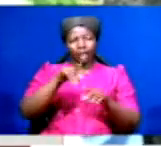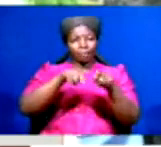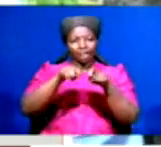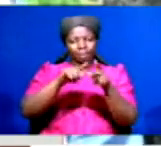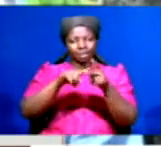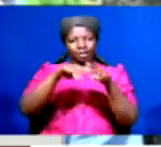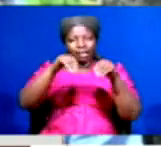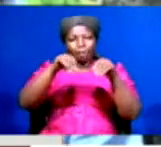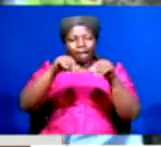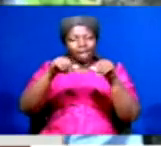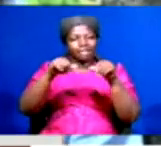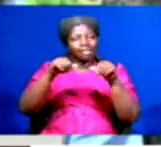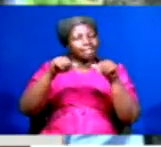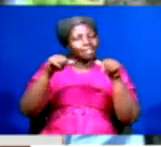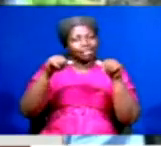Company Limited, also